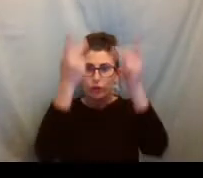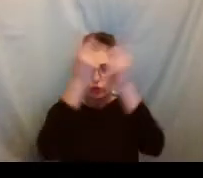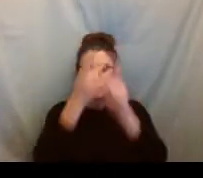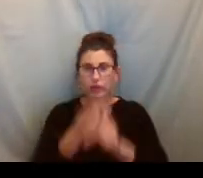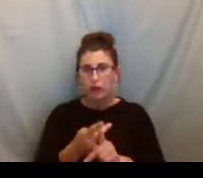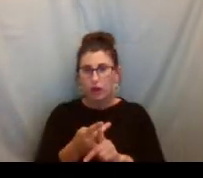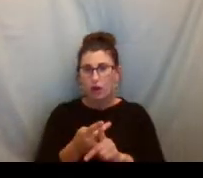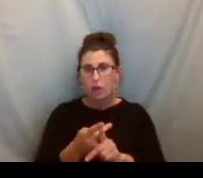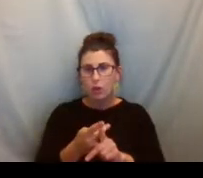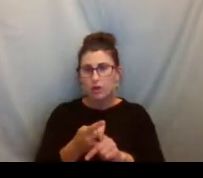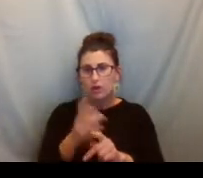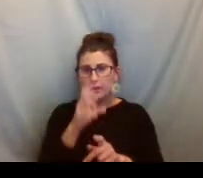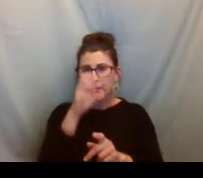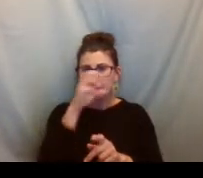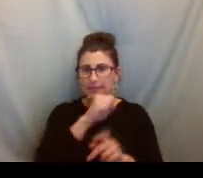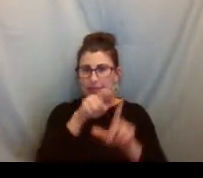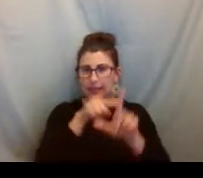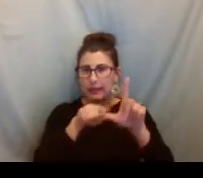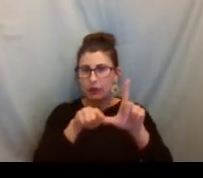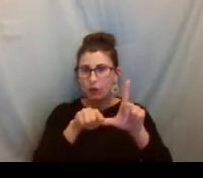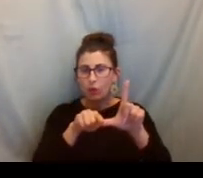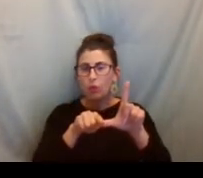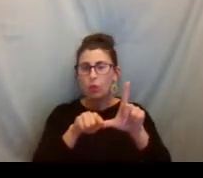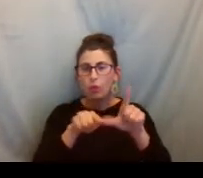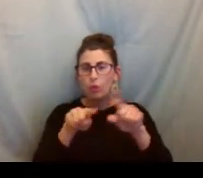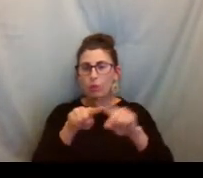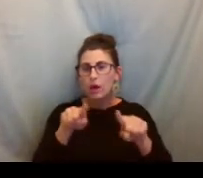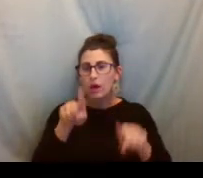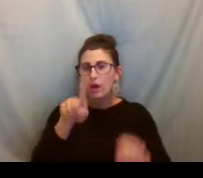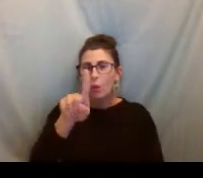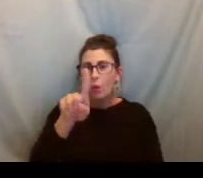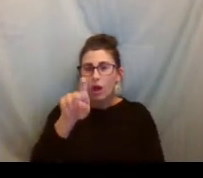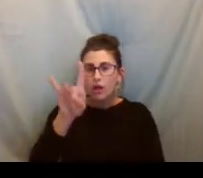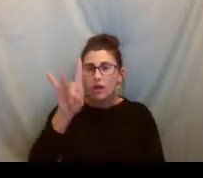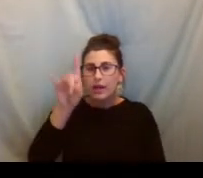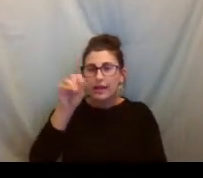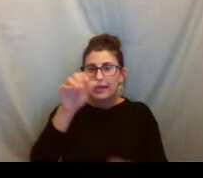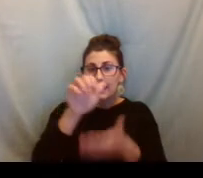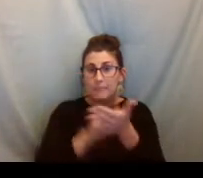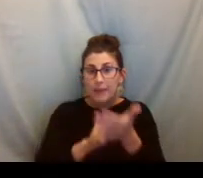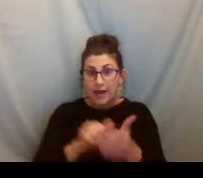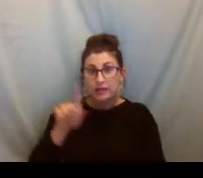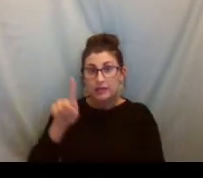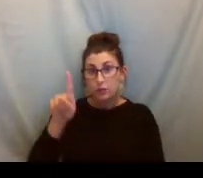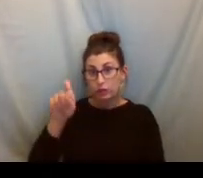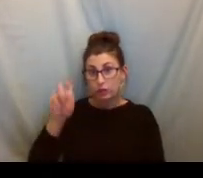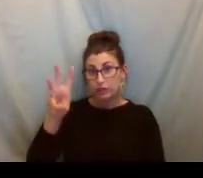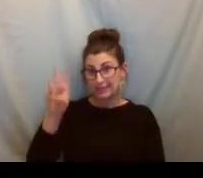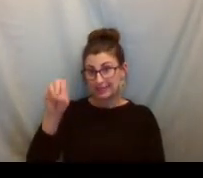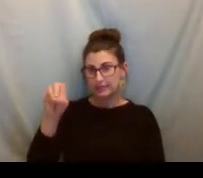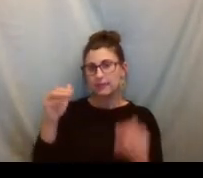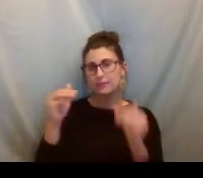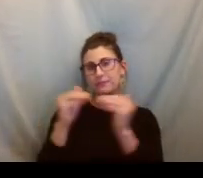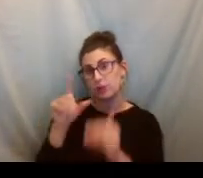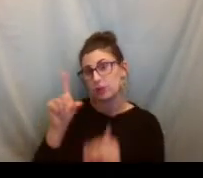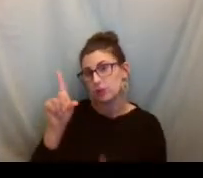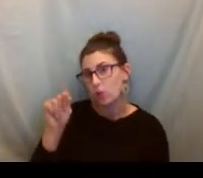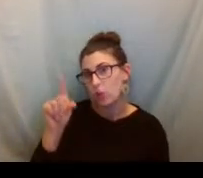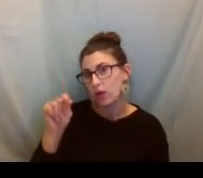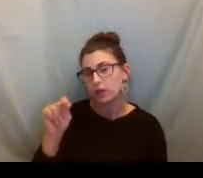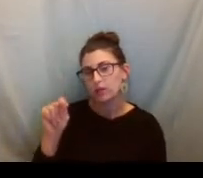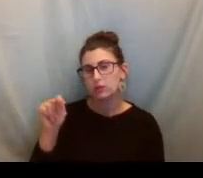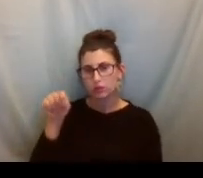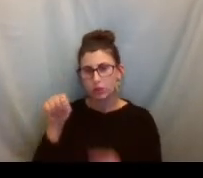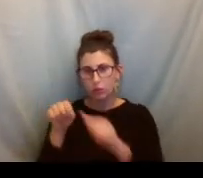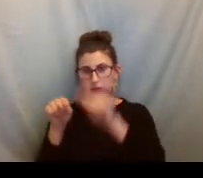if I look at it this way to figure out the missing angle. So I'm going to say 180 minus 160, which is 20. So one of them